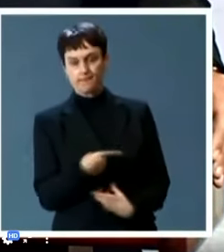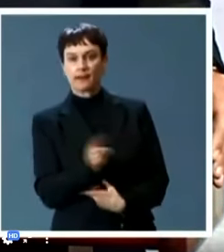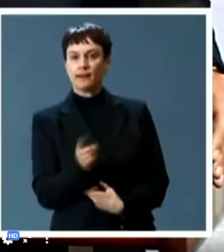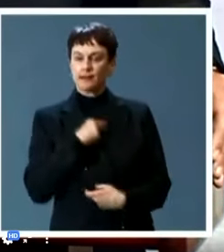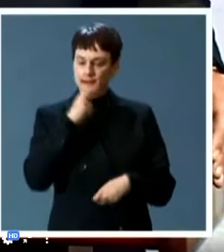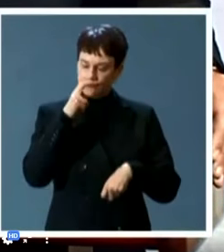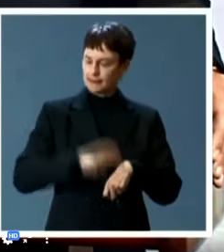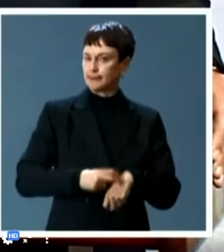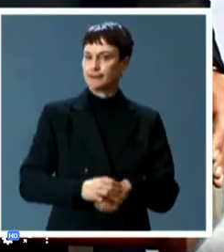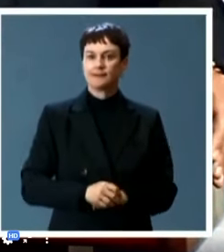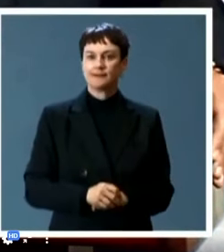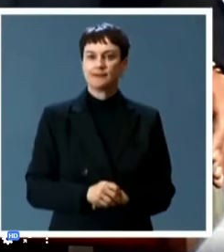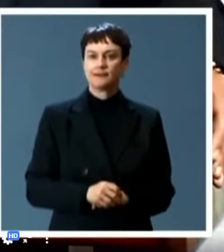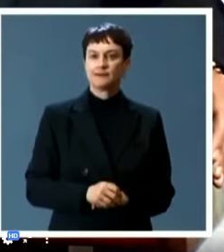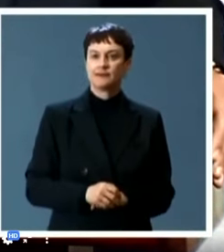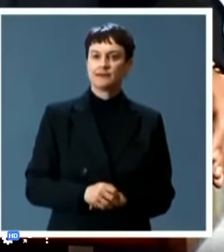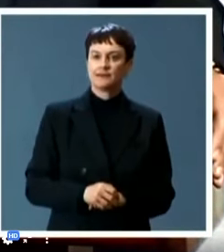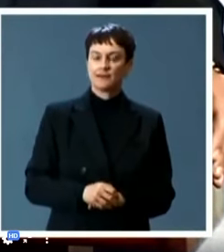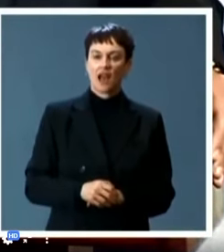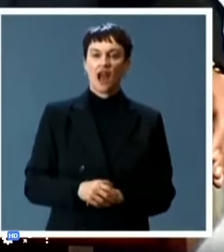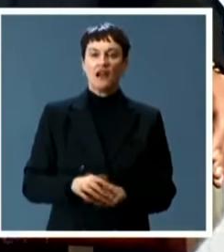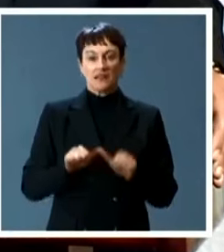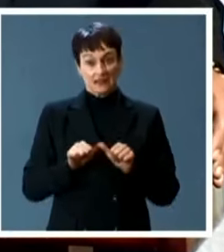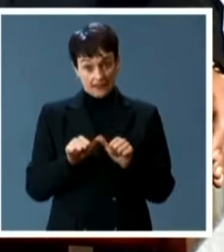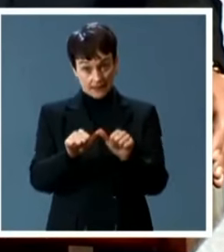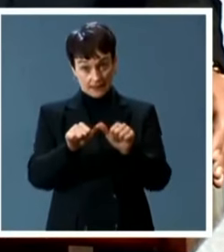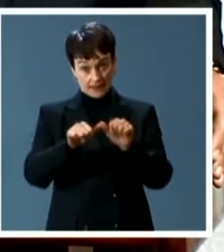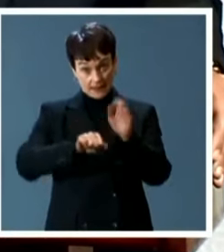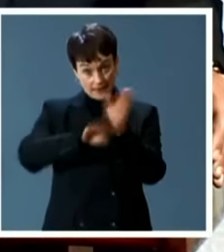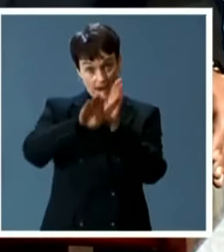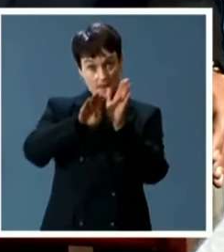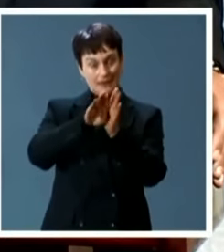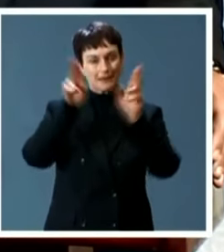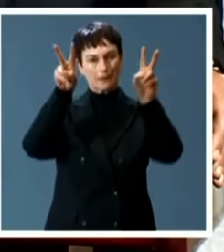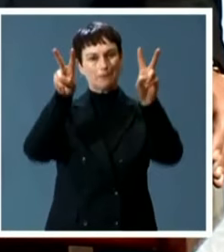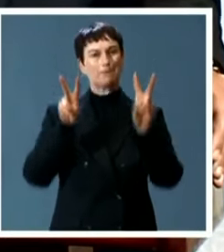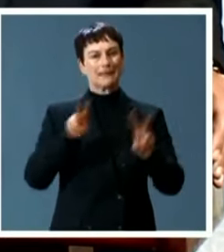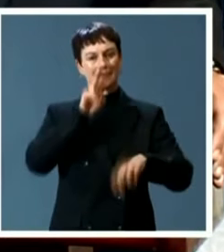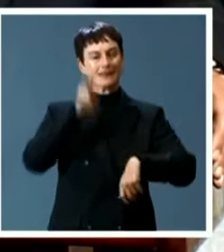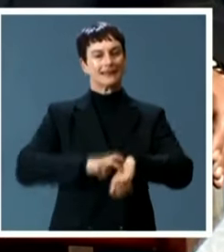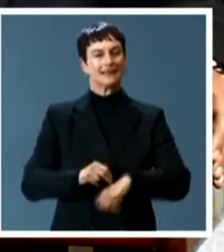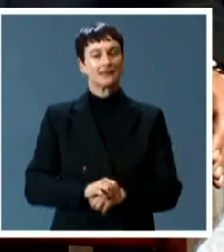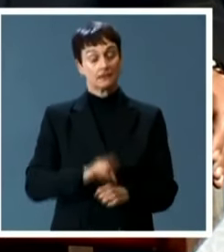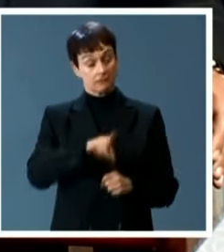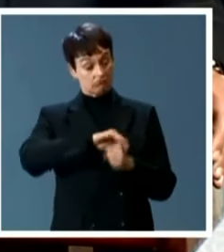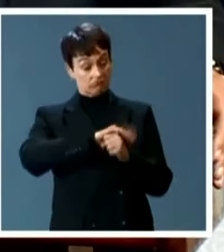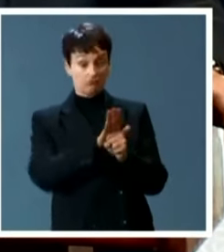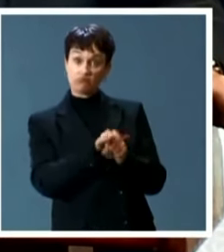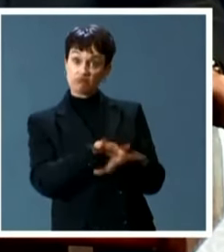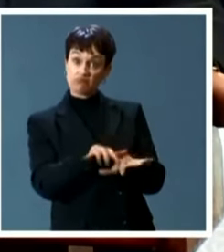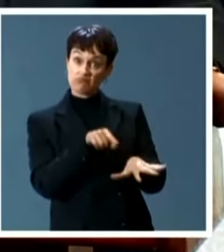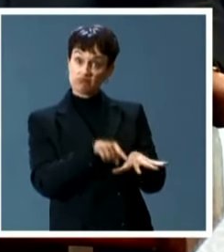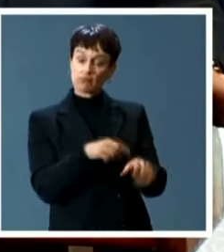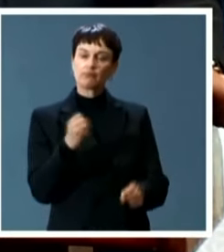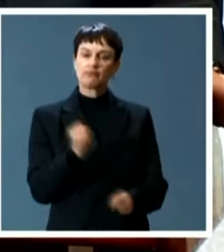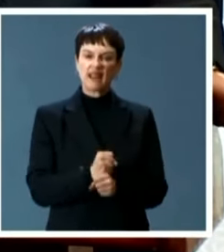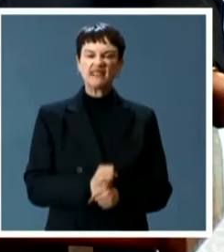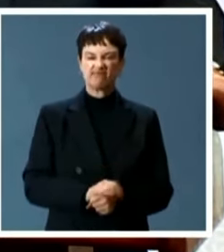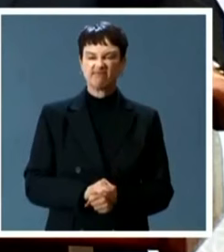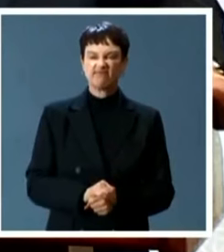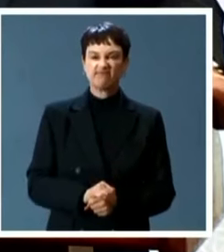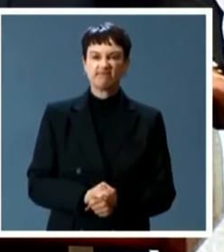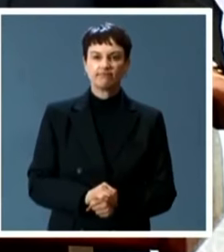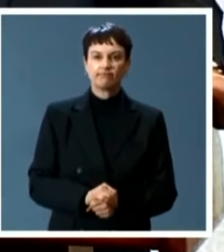health, climate action, sustainable development, peace. The COVID-19 pandemic has brought home the tragic disconnect